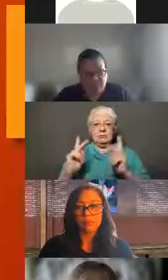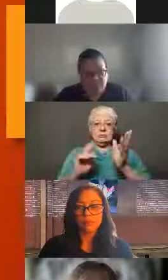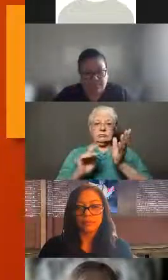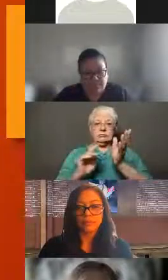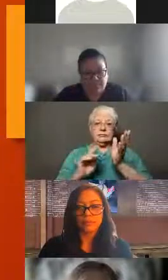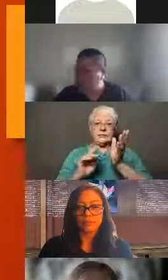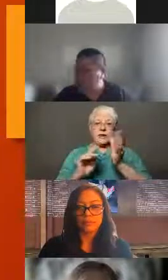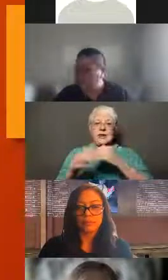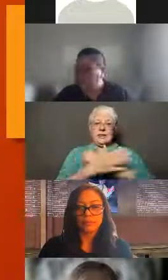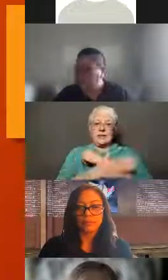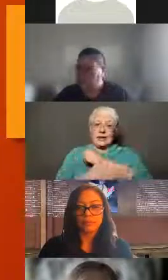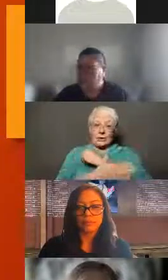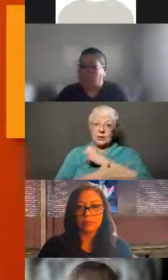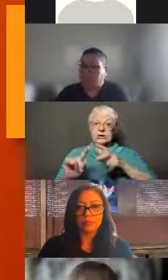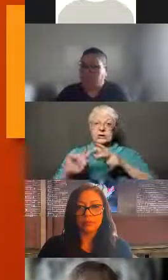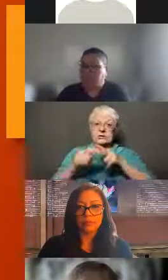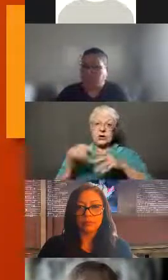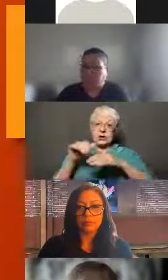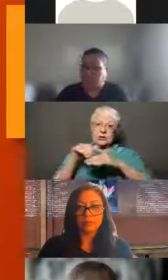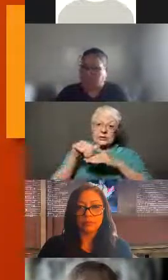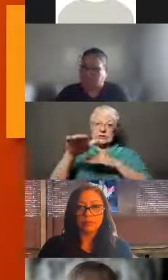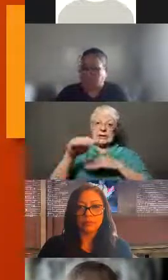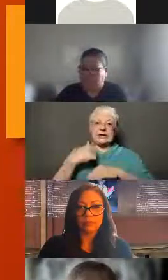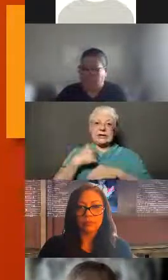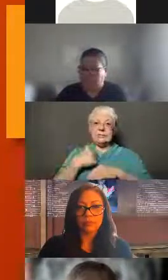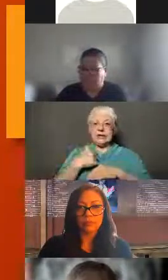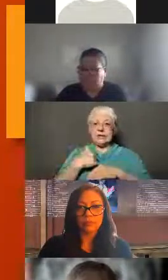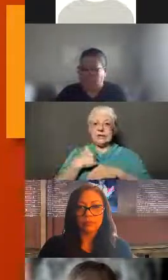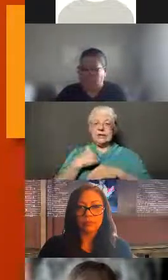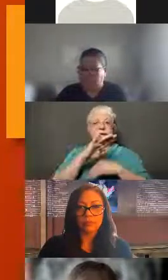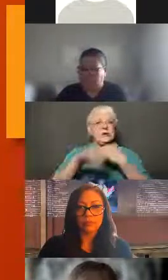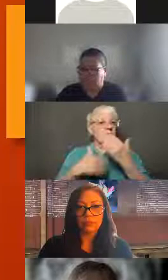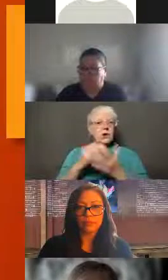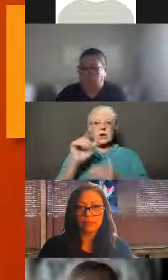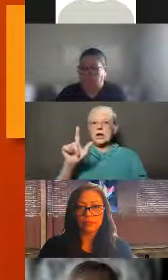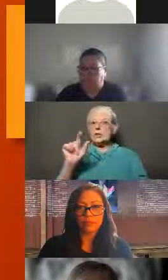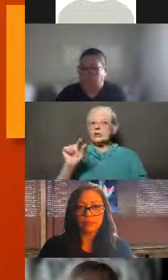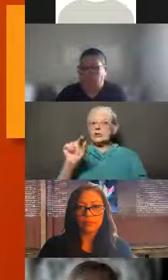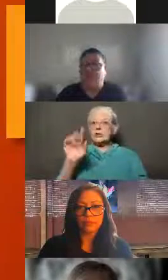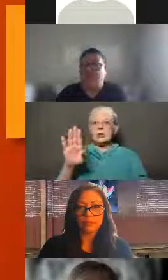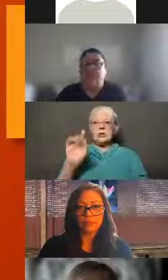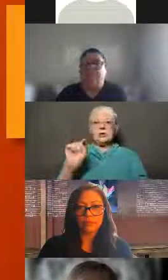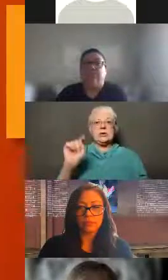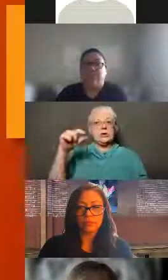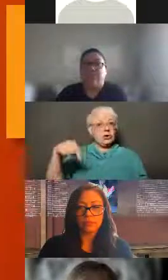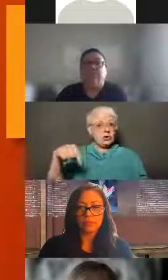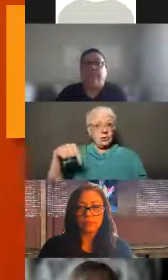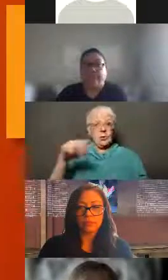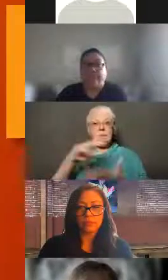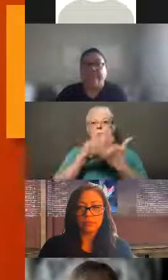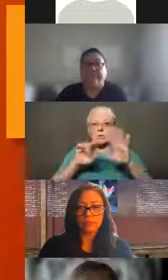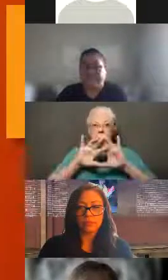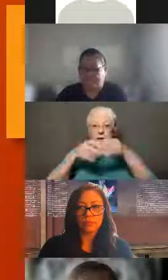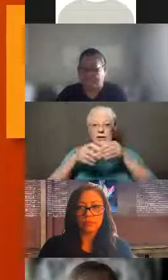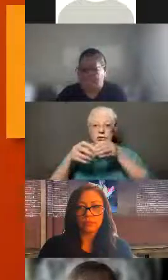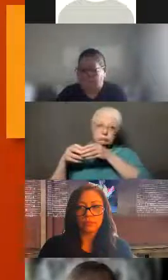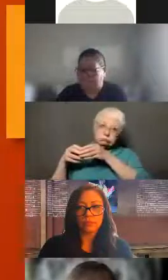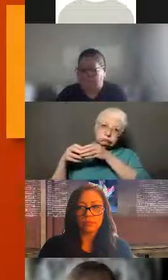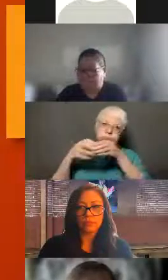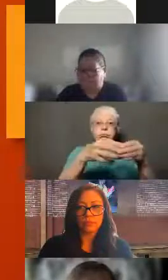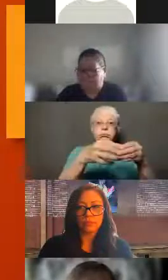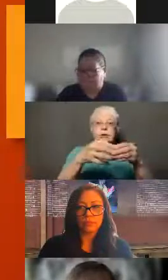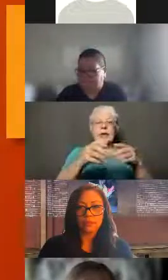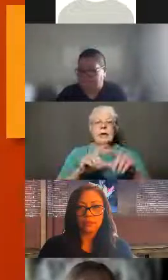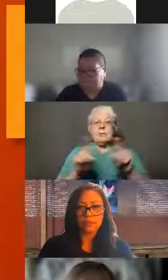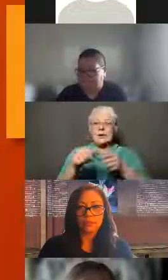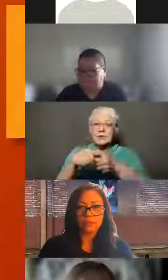me the entire LGBTQ population at that point. But it was a COVID